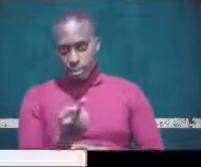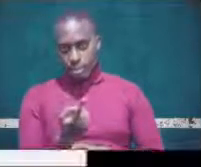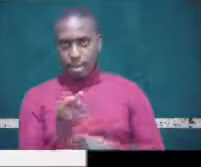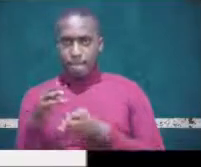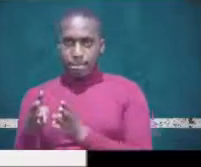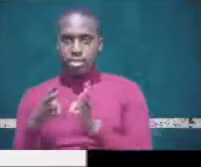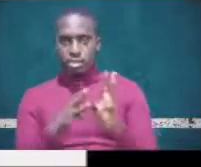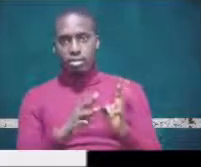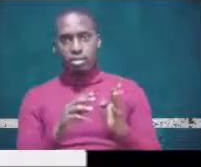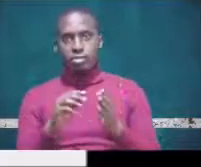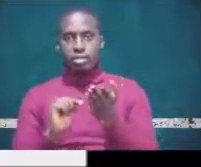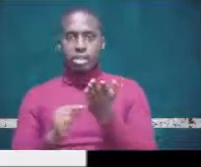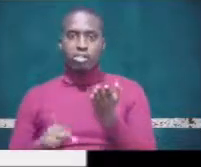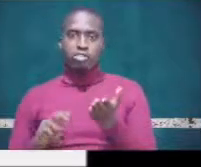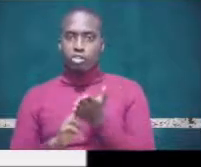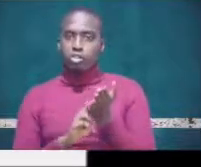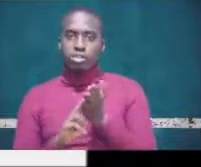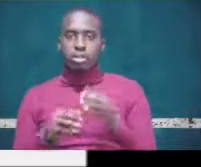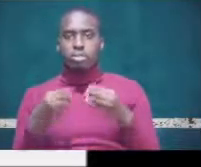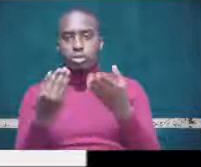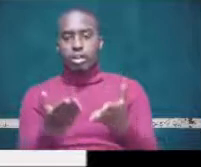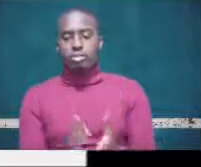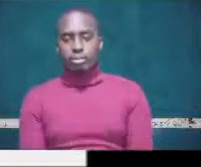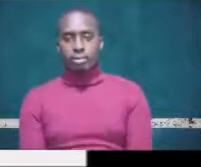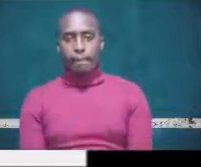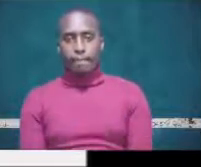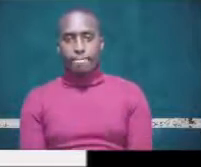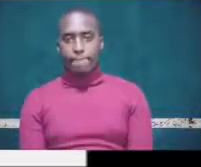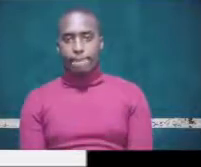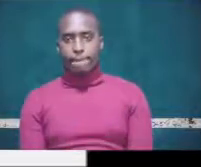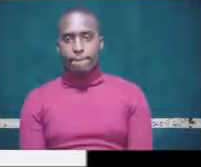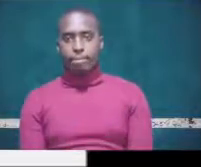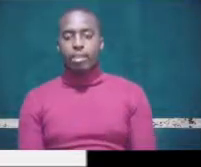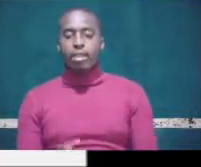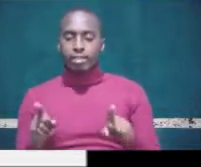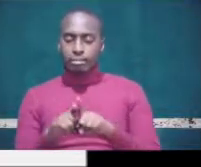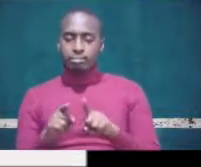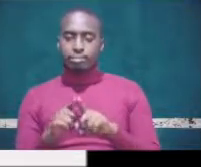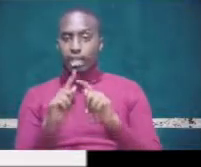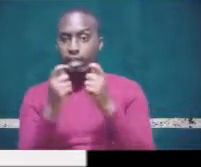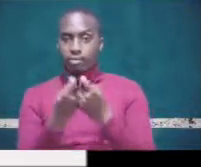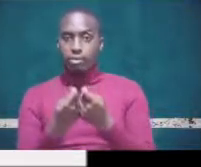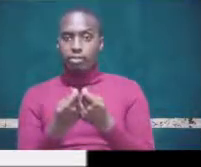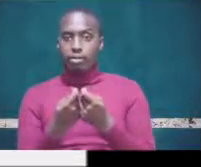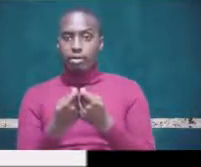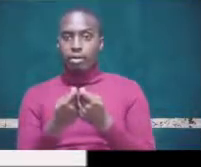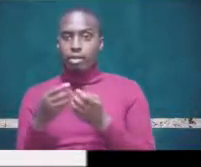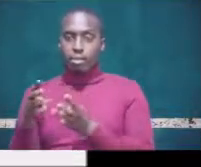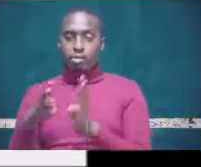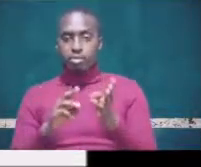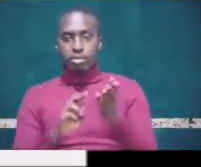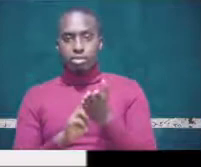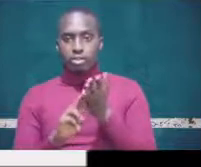methods of technology used in production. Types of technology used in production. These are